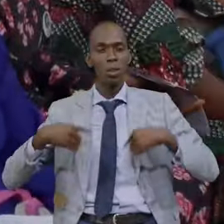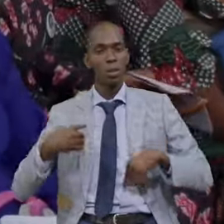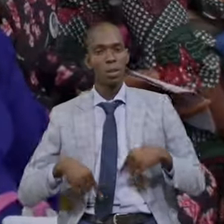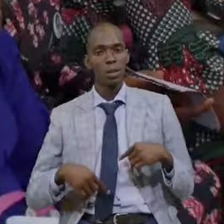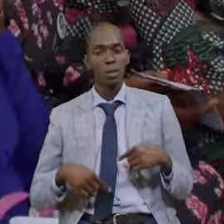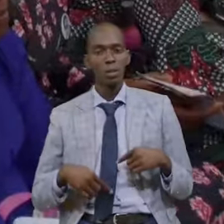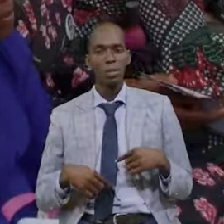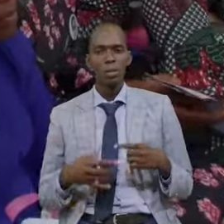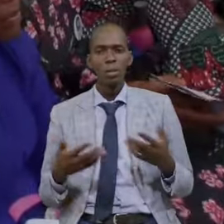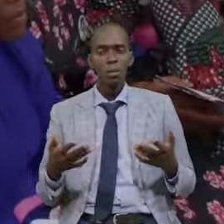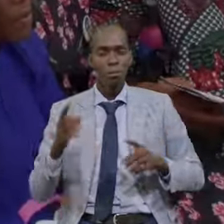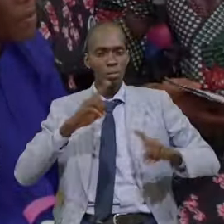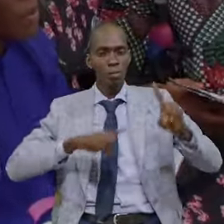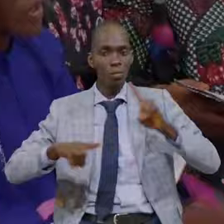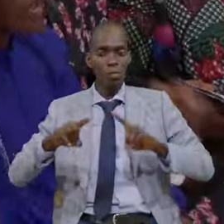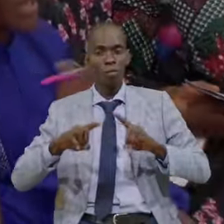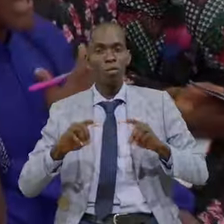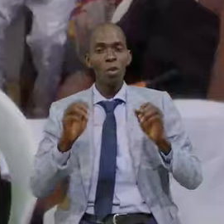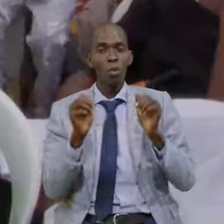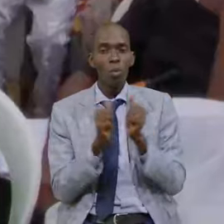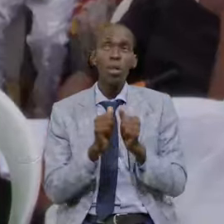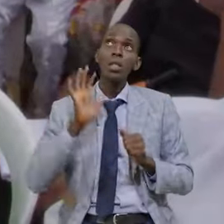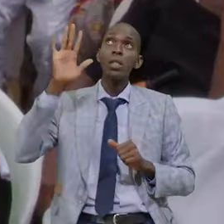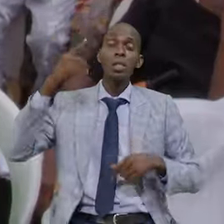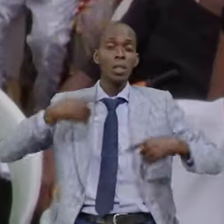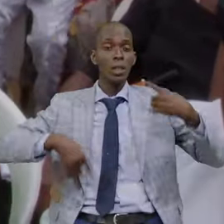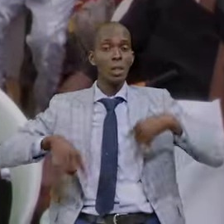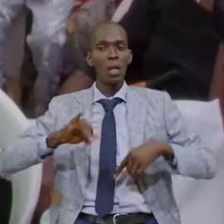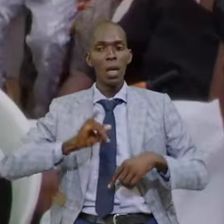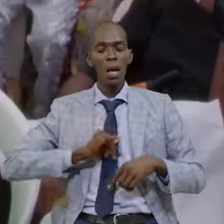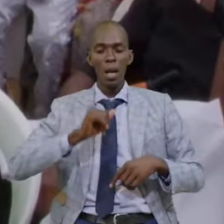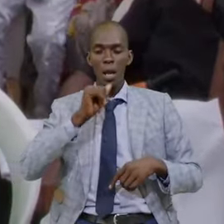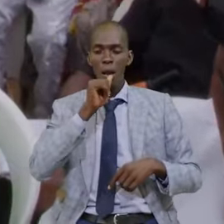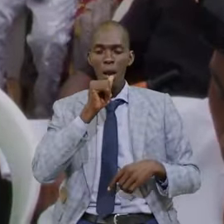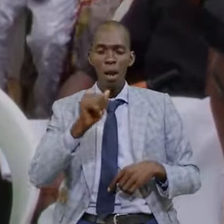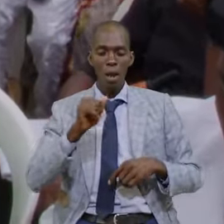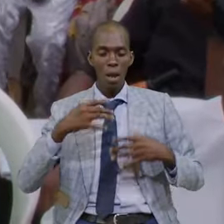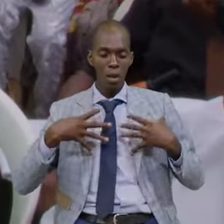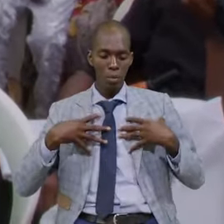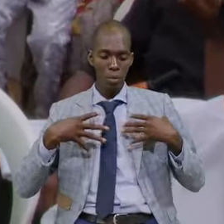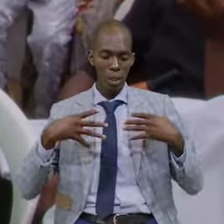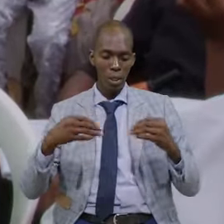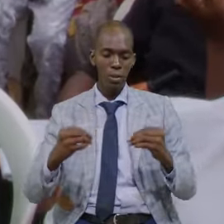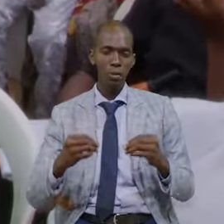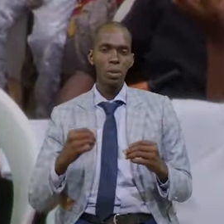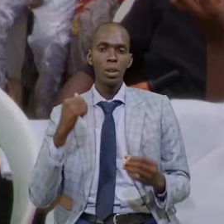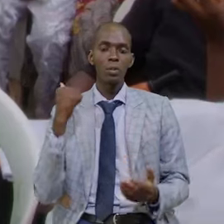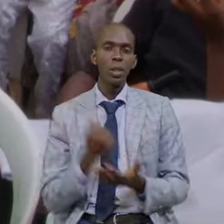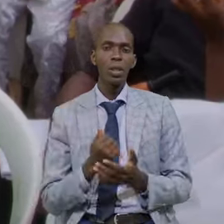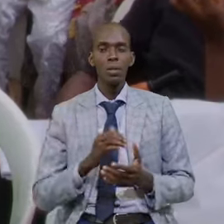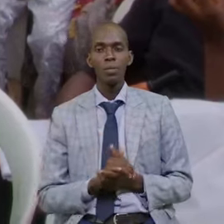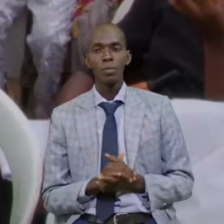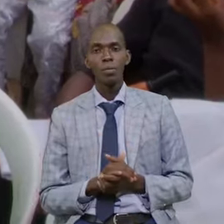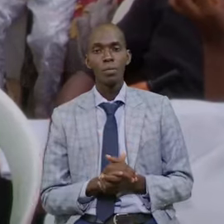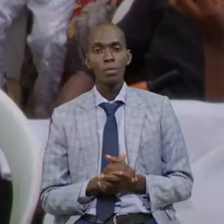make it personal, and with his stripes, I am healed. The